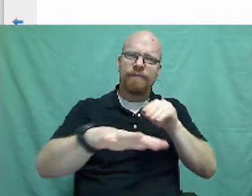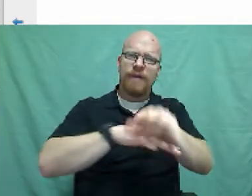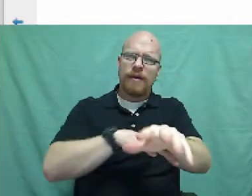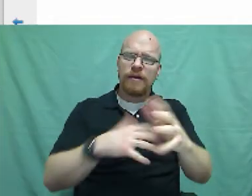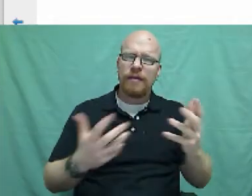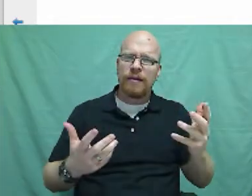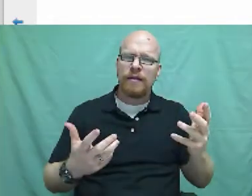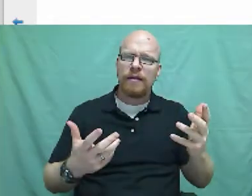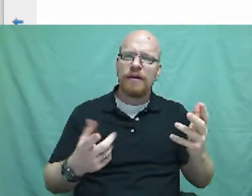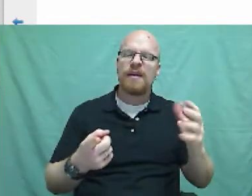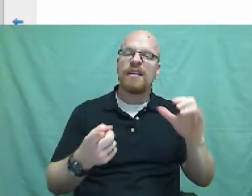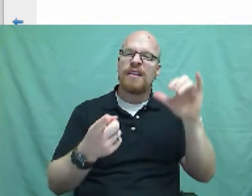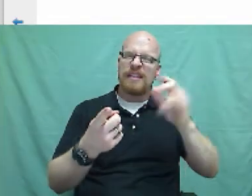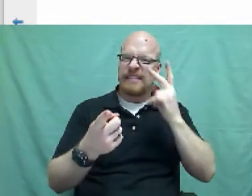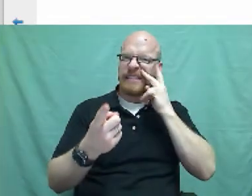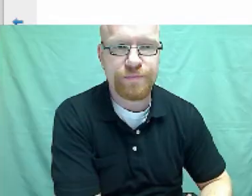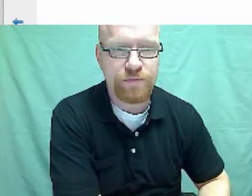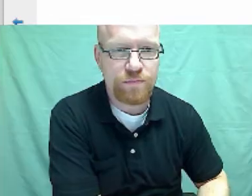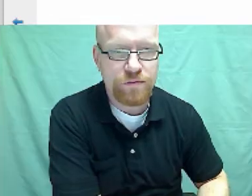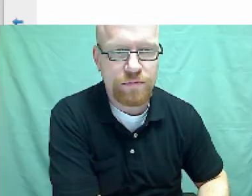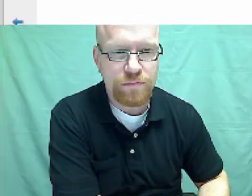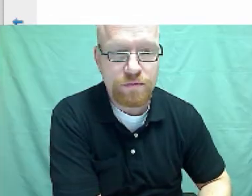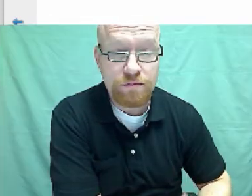f of 0 equals k.